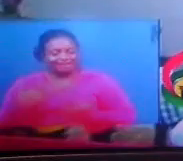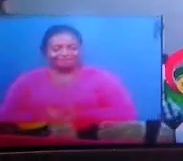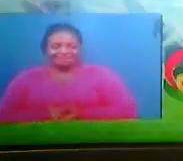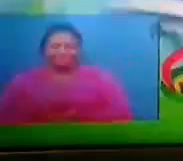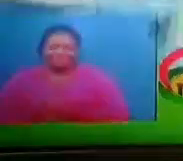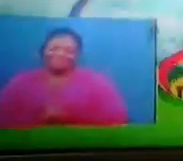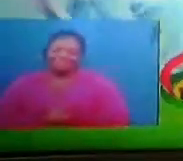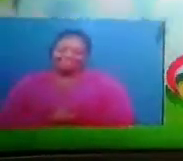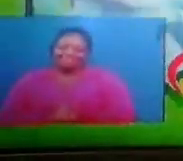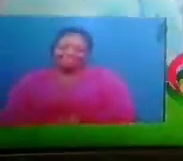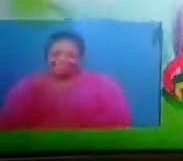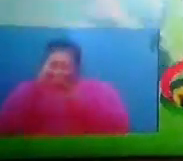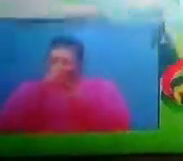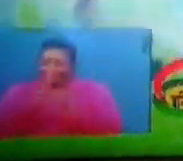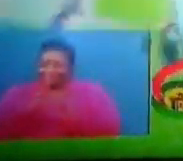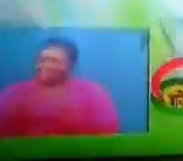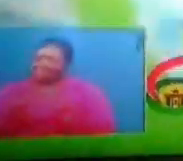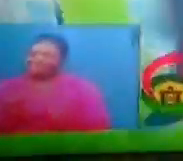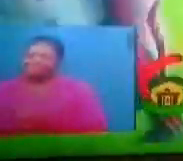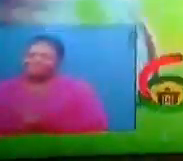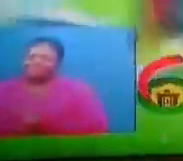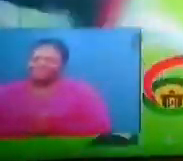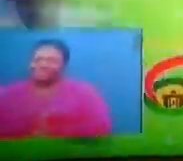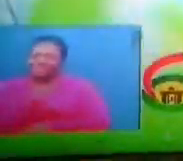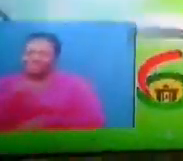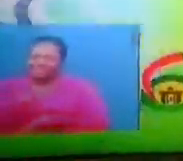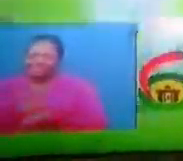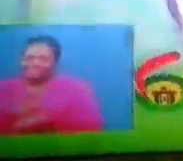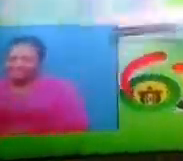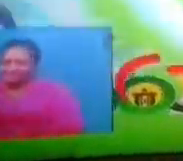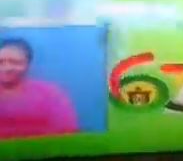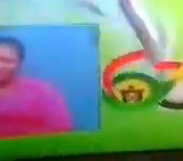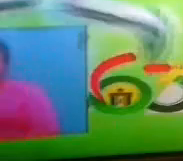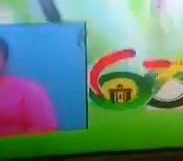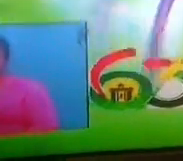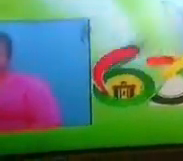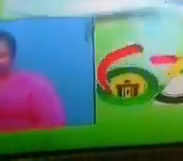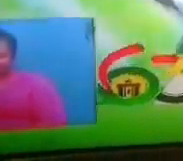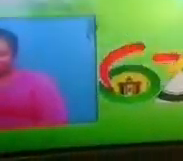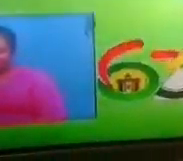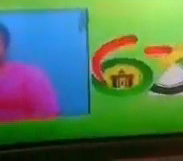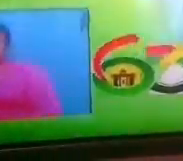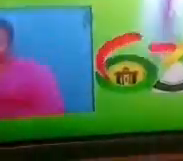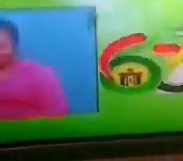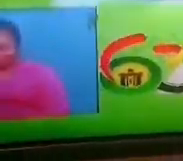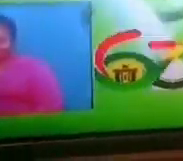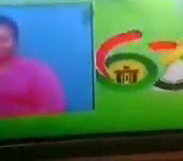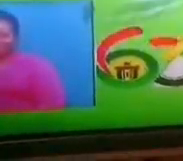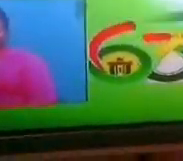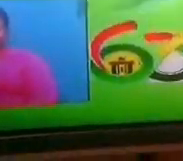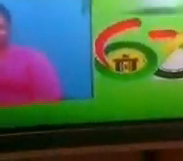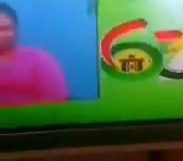that this honor has been done them. The national parade has been brought to their doorsteps. And